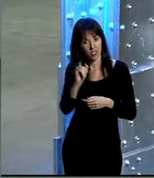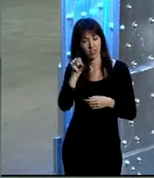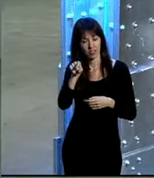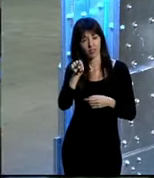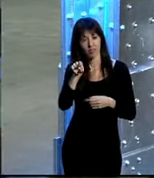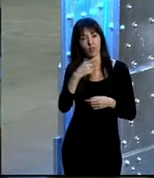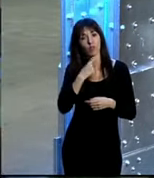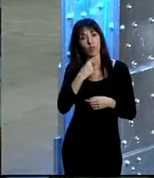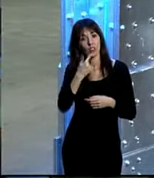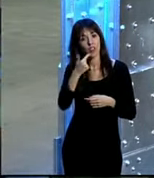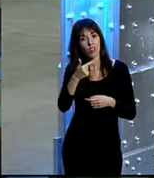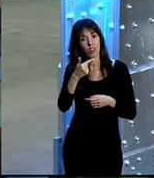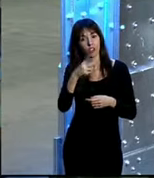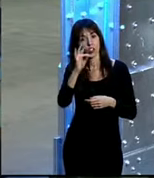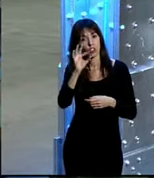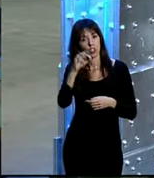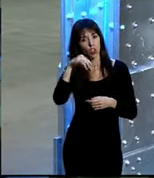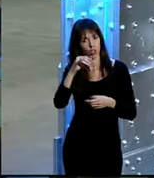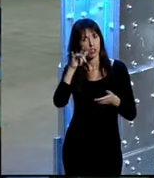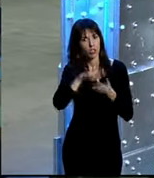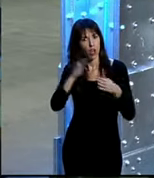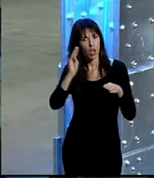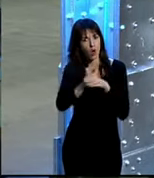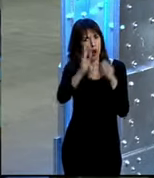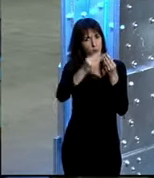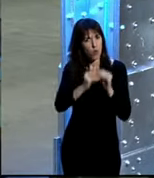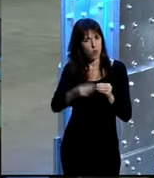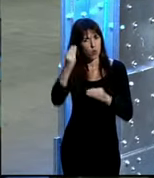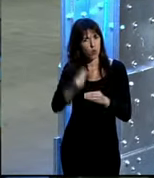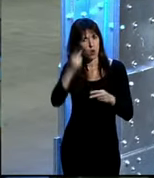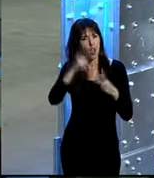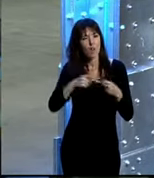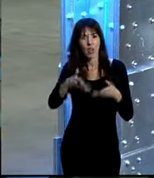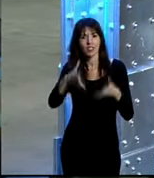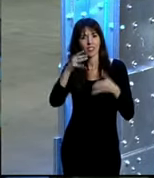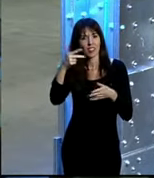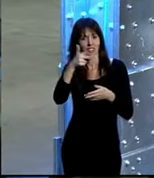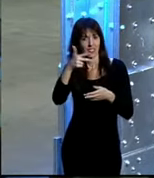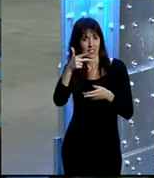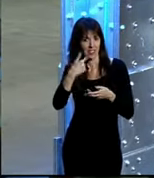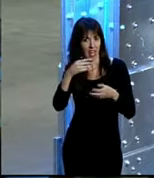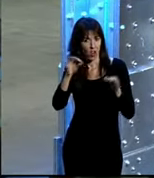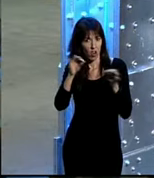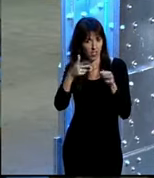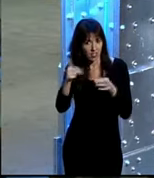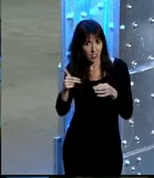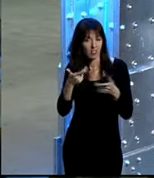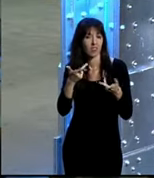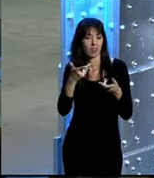streaming, if you have any questions, please send them over, and I hope someone will read them and we can answer them. So